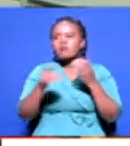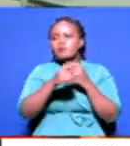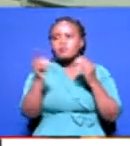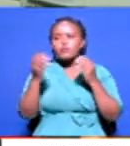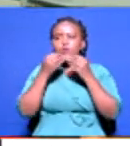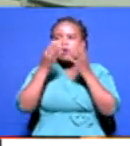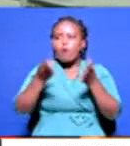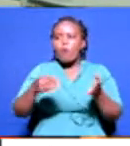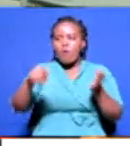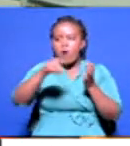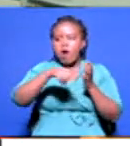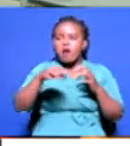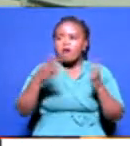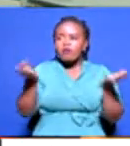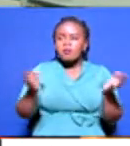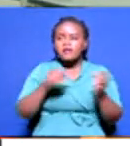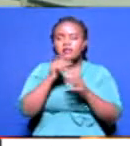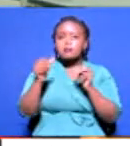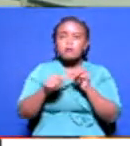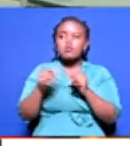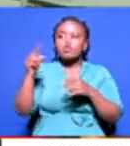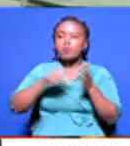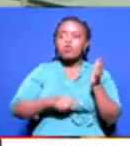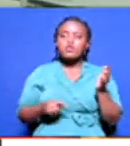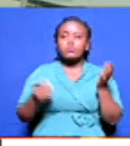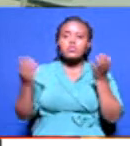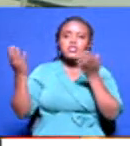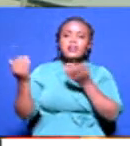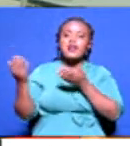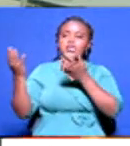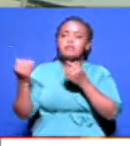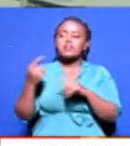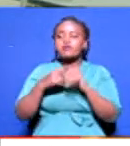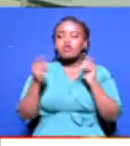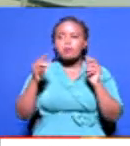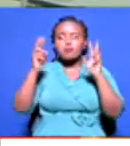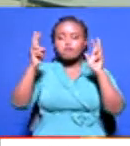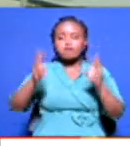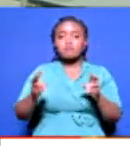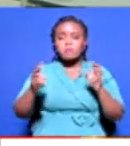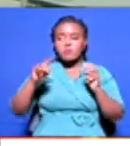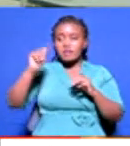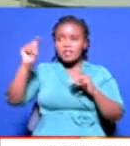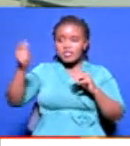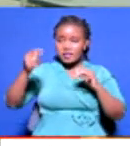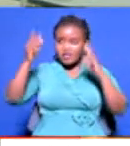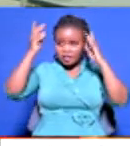on what we expect from the premier show, Kenya Decides, tonight.